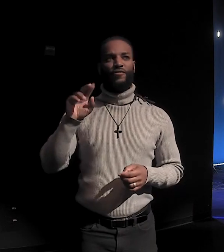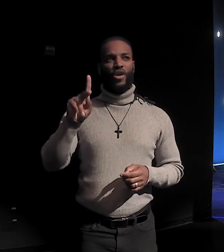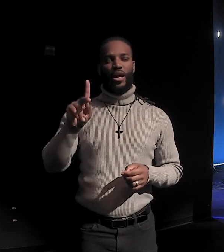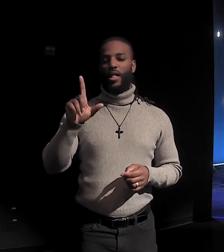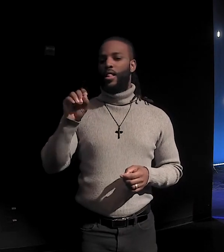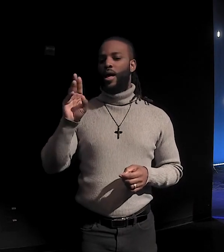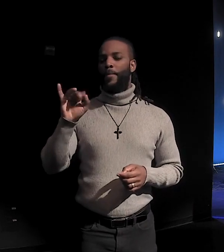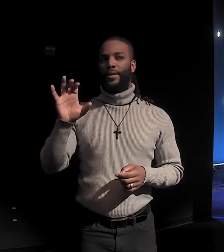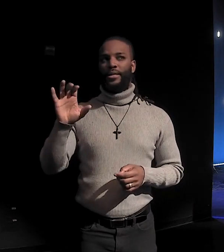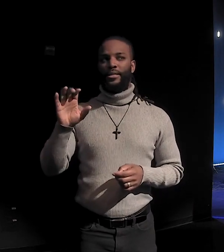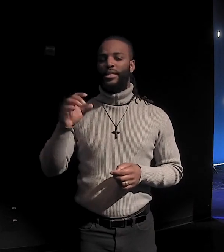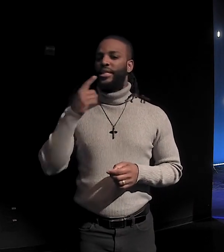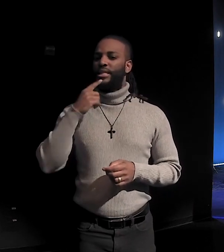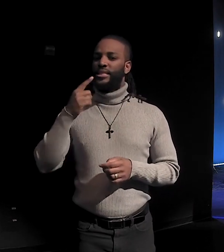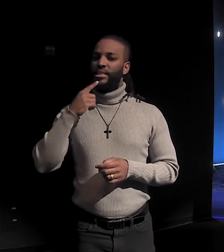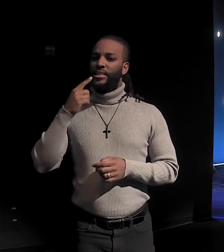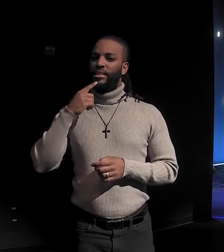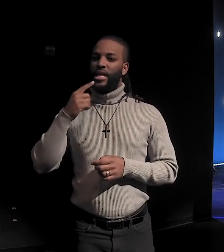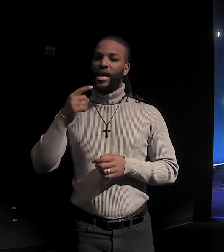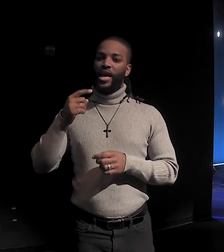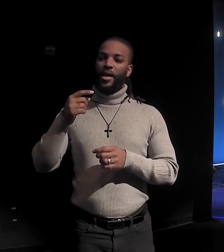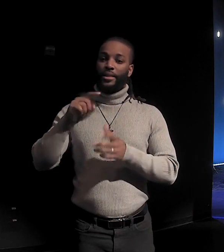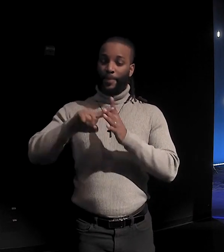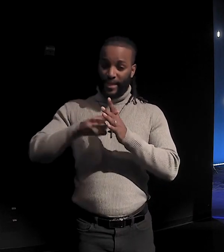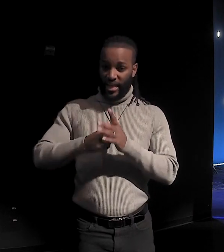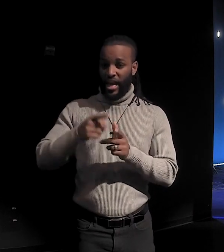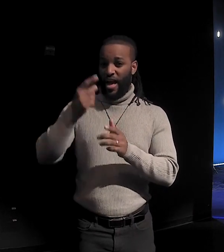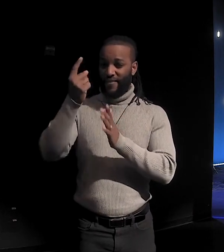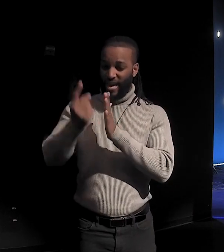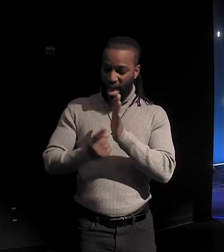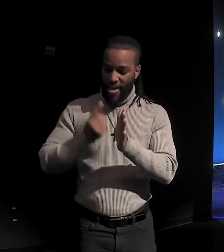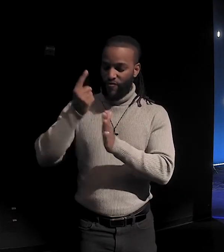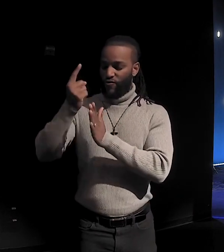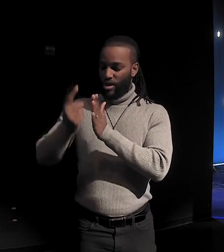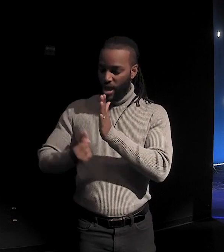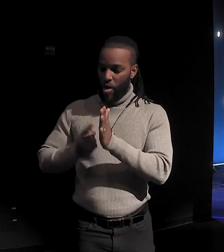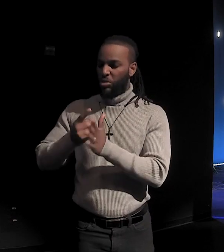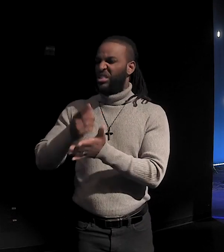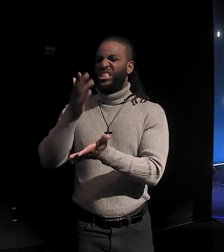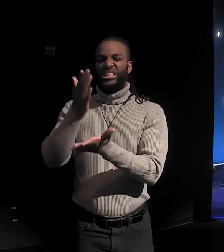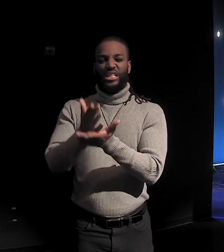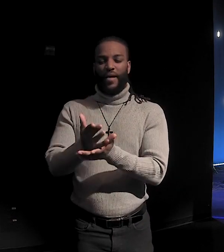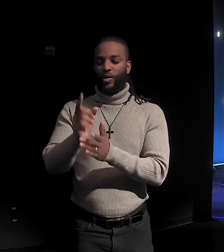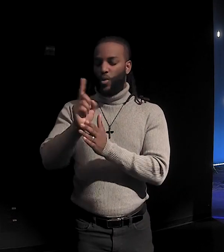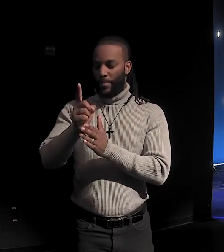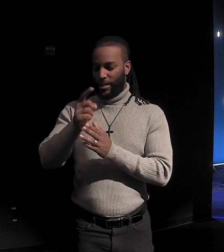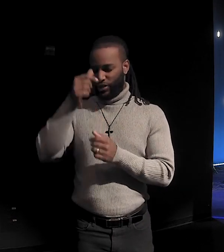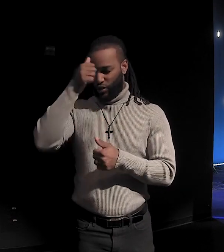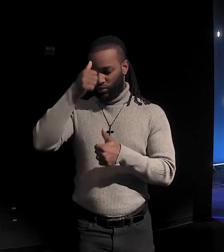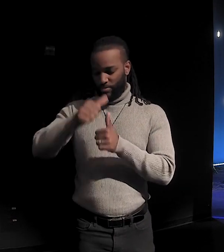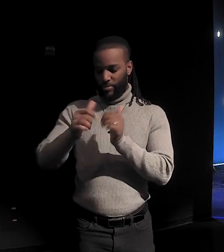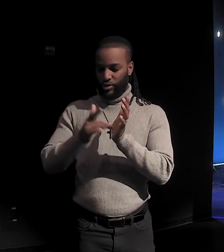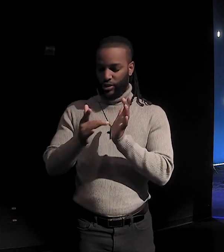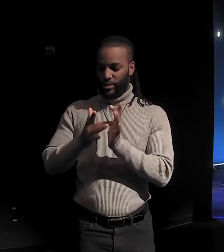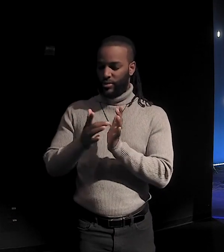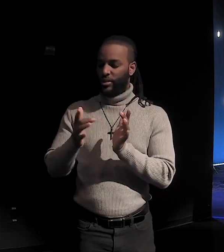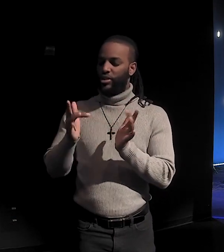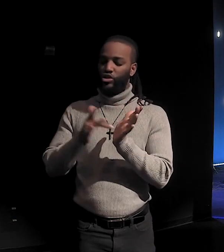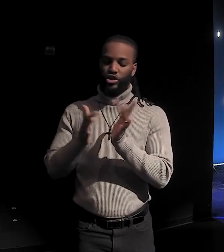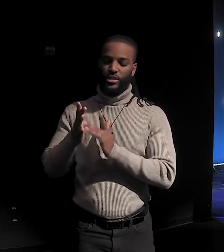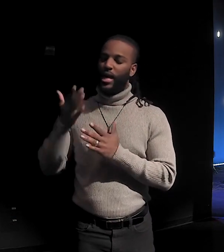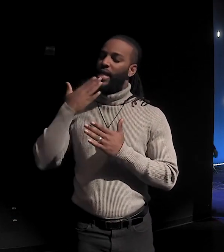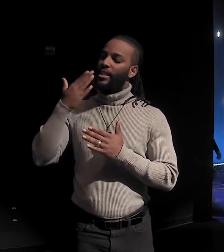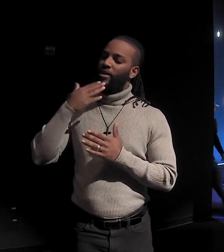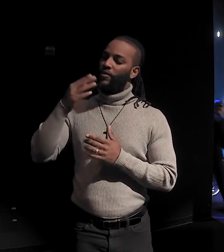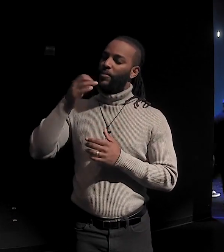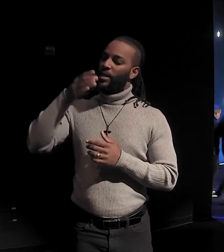he carved out, he said at the top of every hour, he said to just stop for a minute to be mindful of Jesus. Say, Jesus, I thank you for being